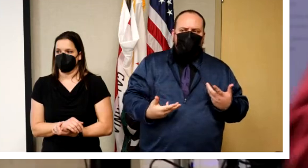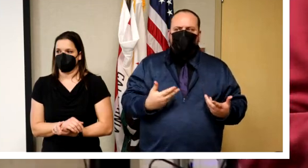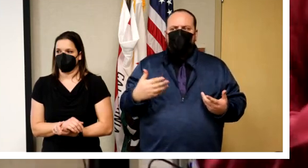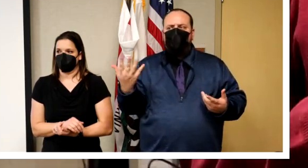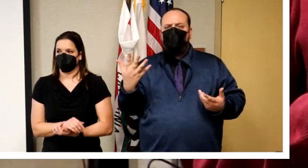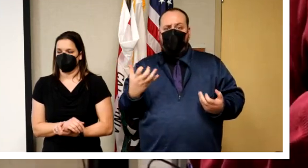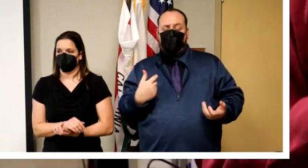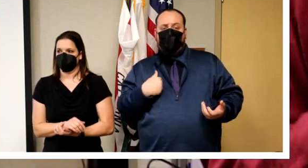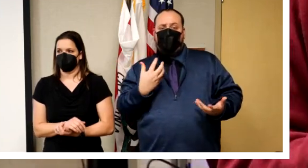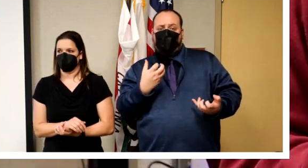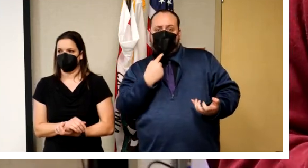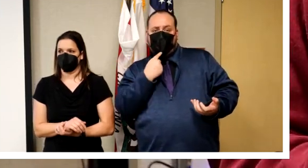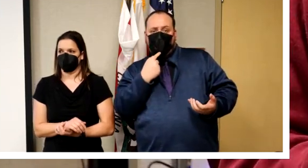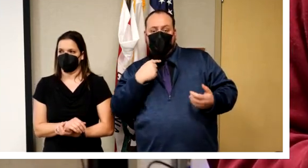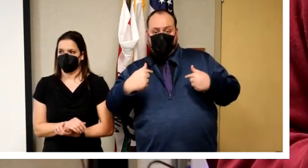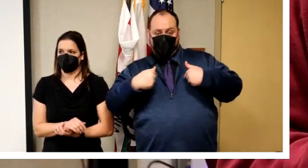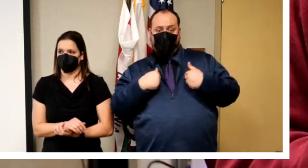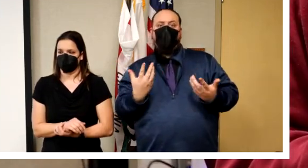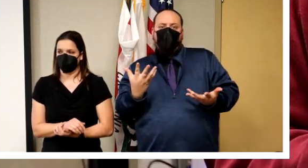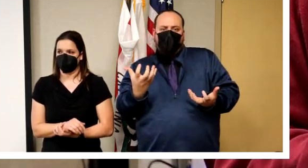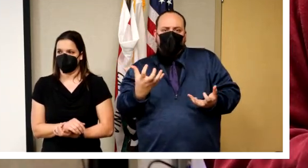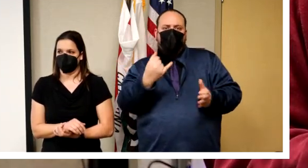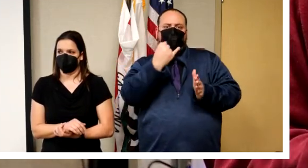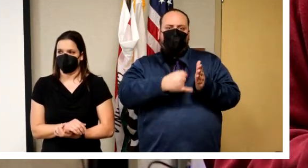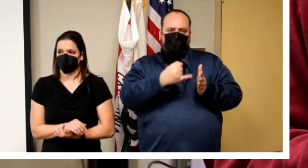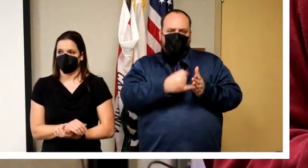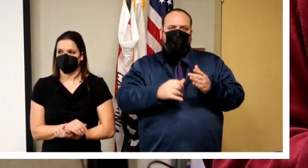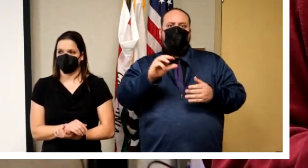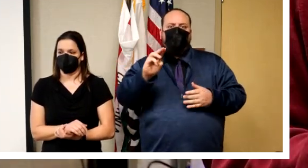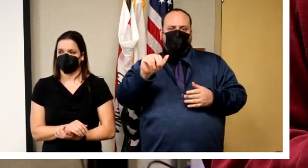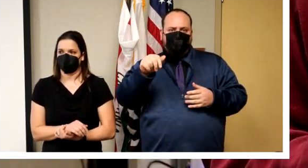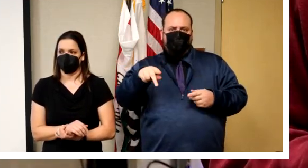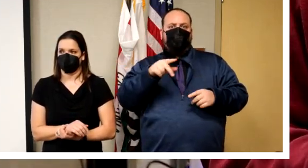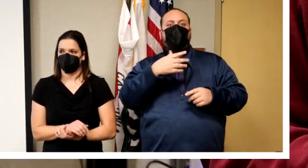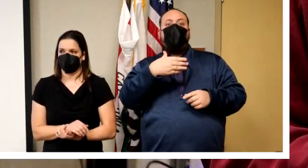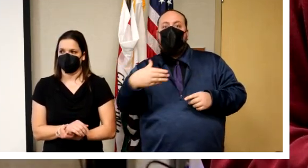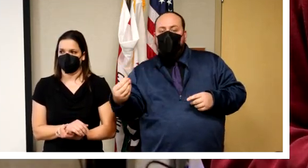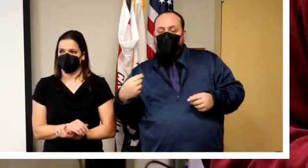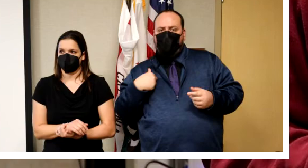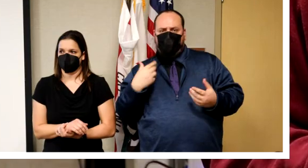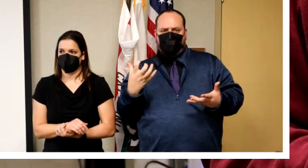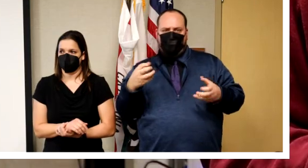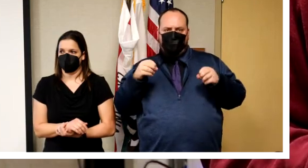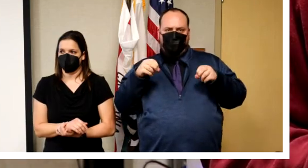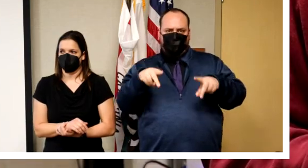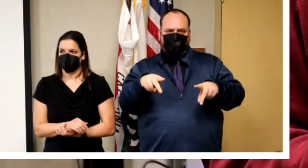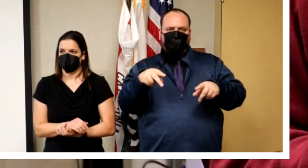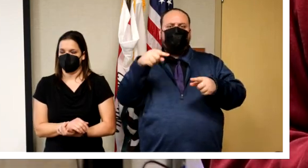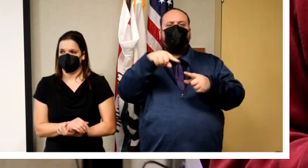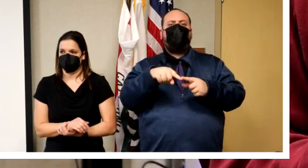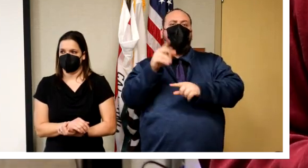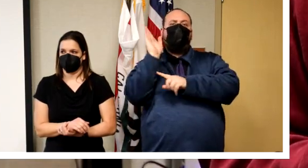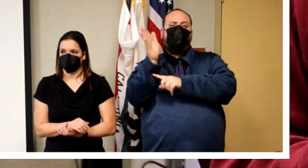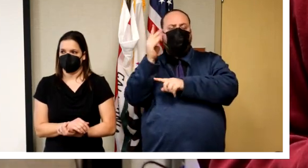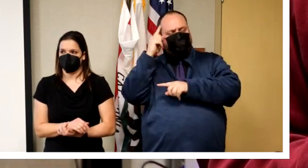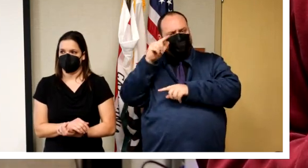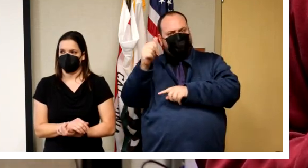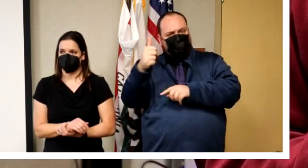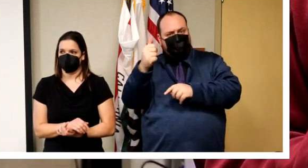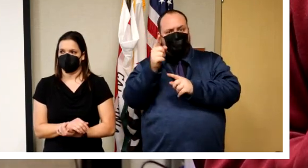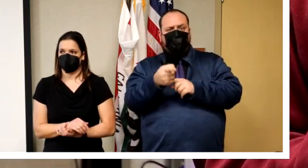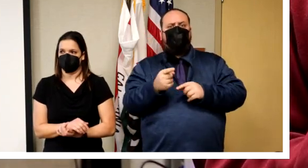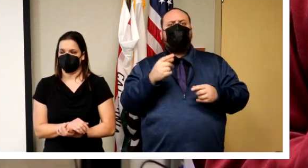want to say is that I want to draw a map. At the same time, I want to have the opportunity to present to you guys 10 minutes of why I'm drawing the way I'm